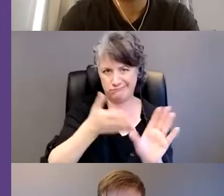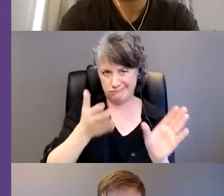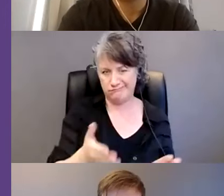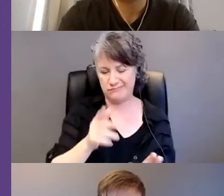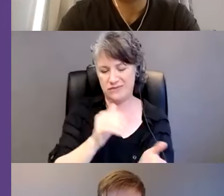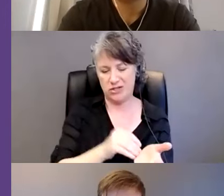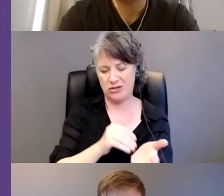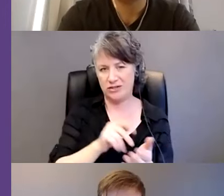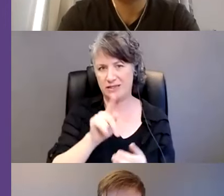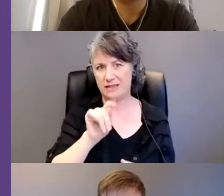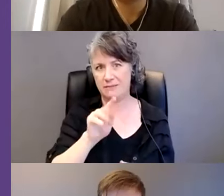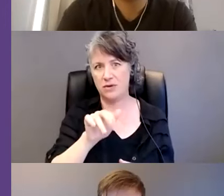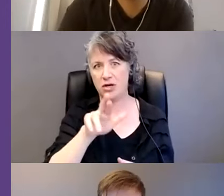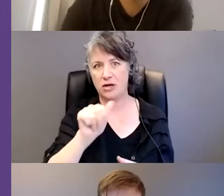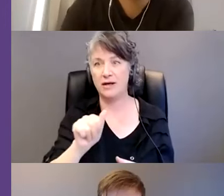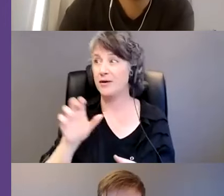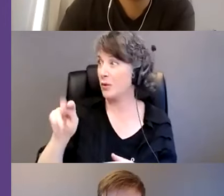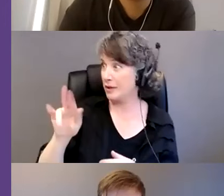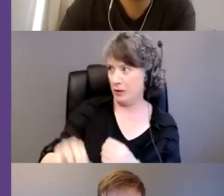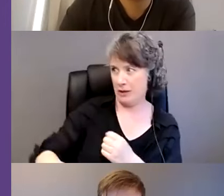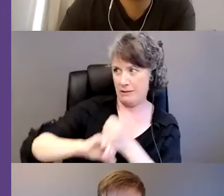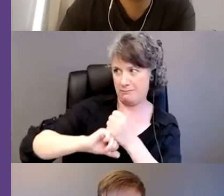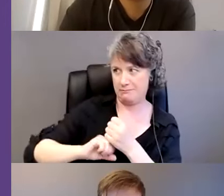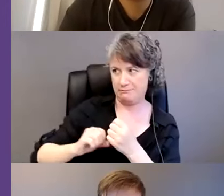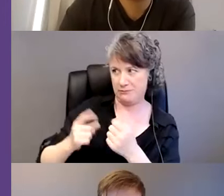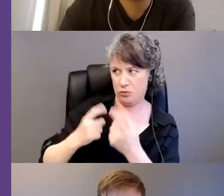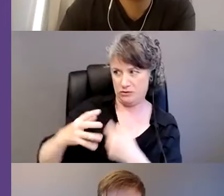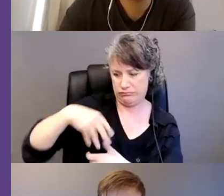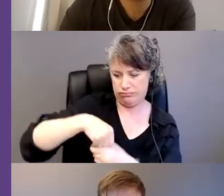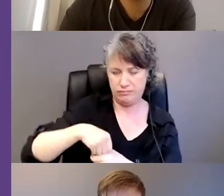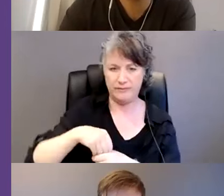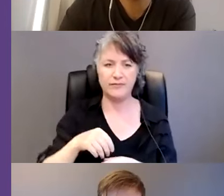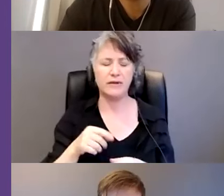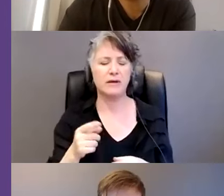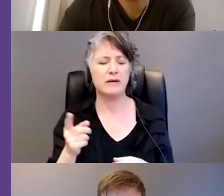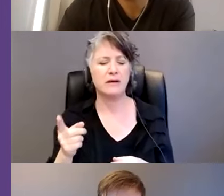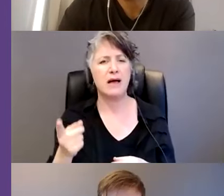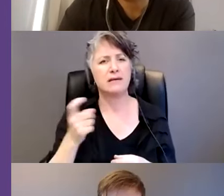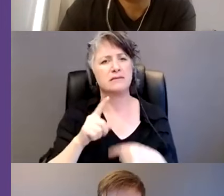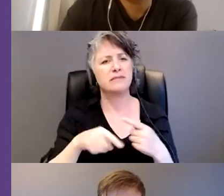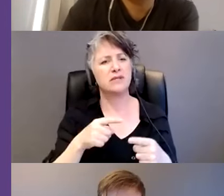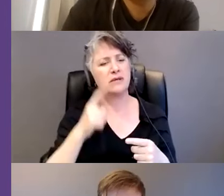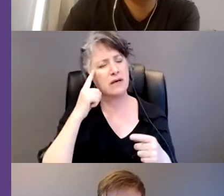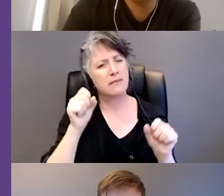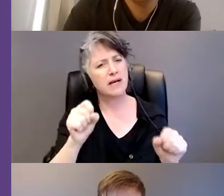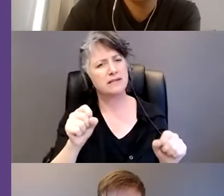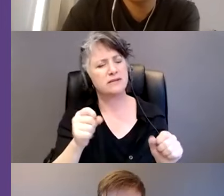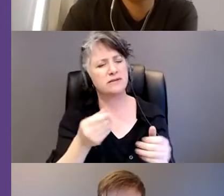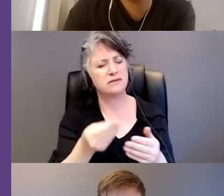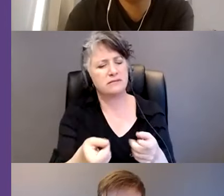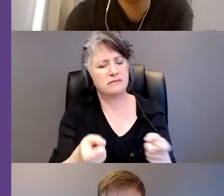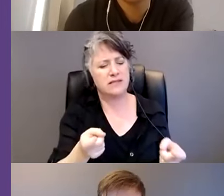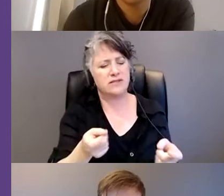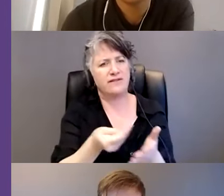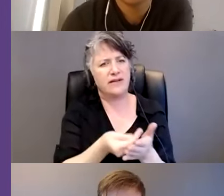management as well, asking about carrying out capacity to manage finances under